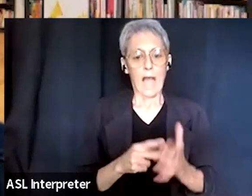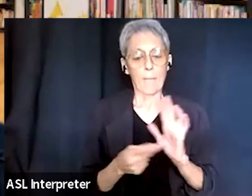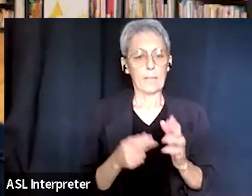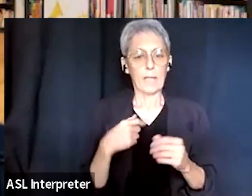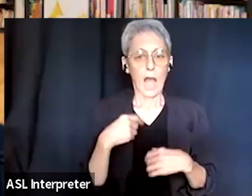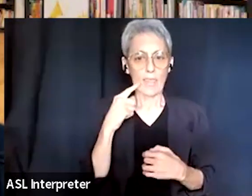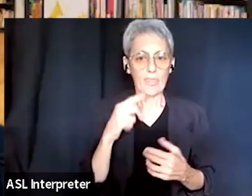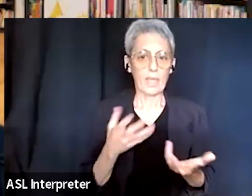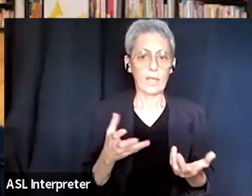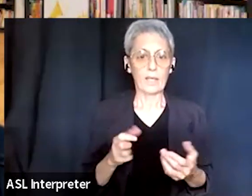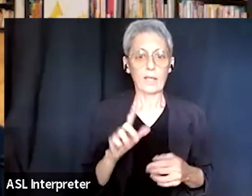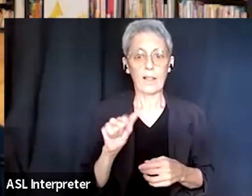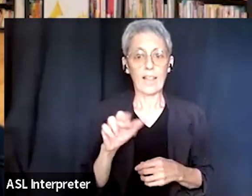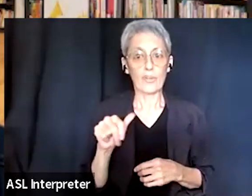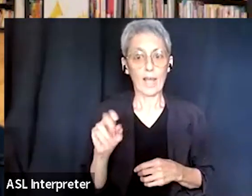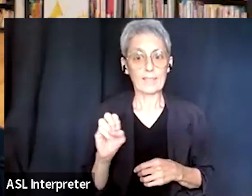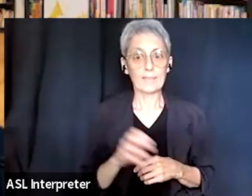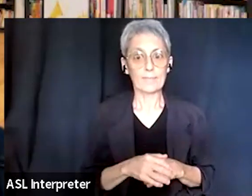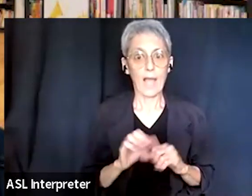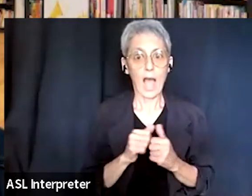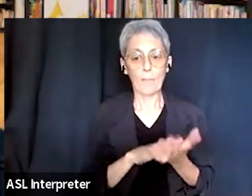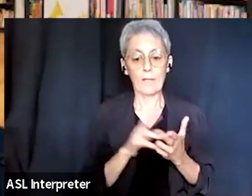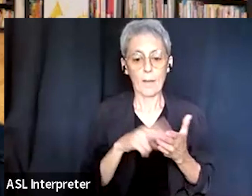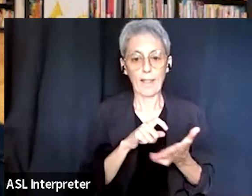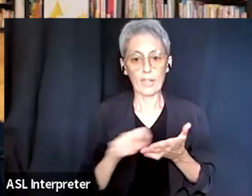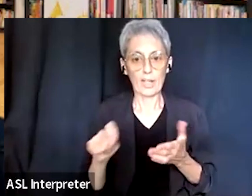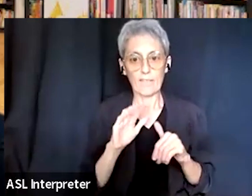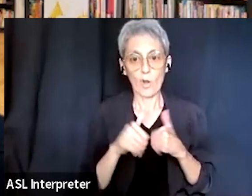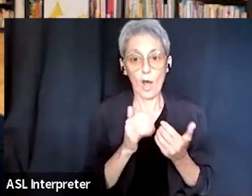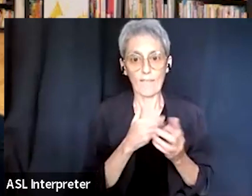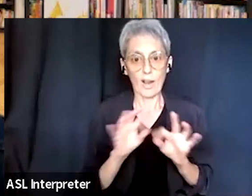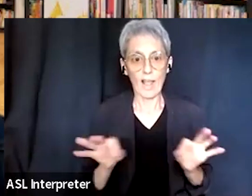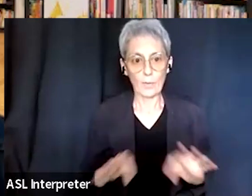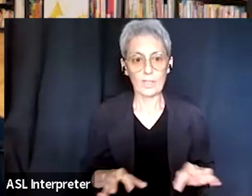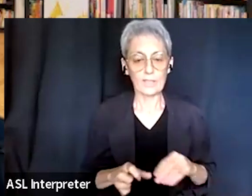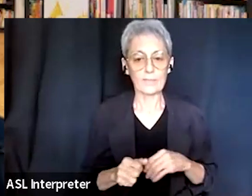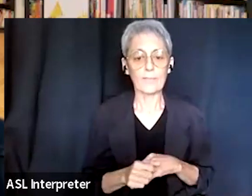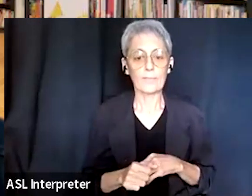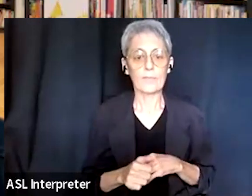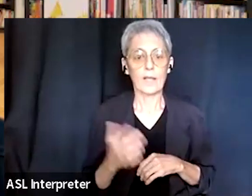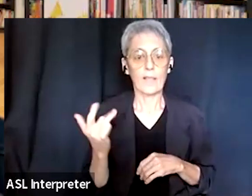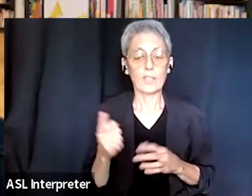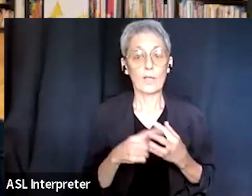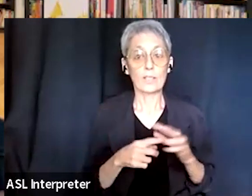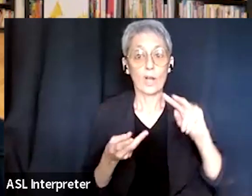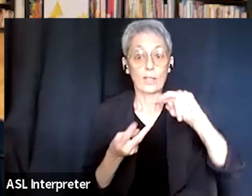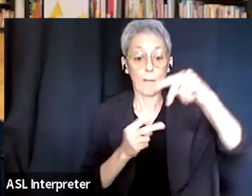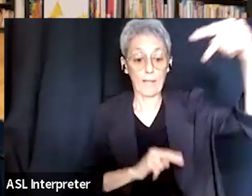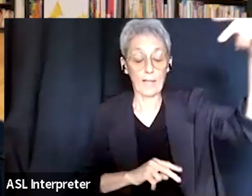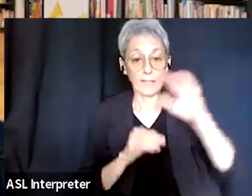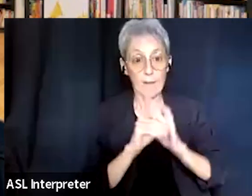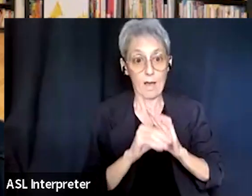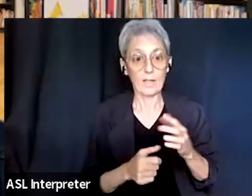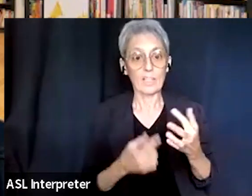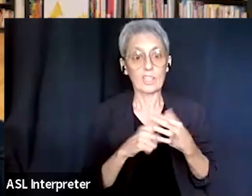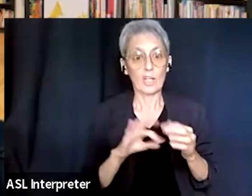is being literate and how do we become literate in all of our languages. And that's why at the start of the double helix model, it starts with the child